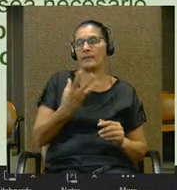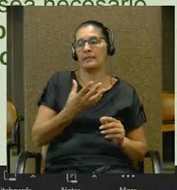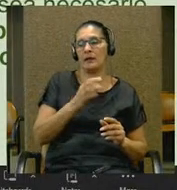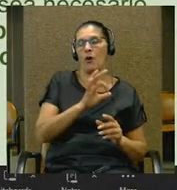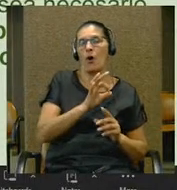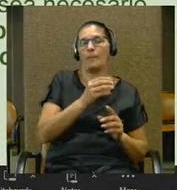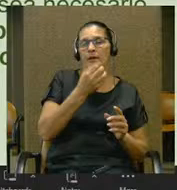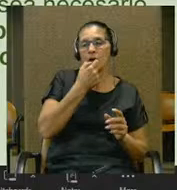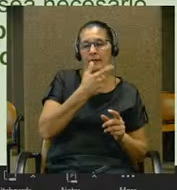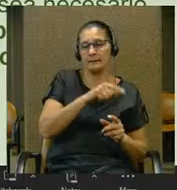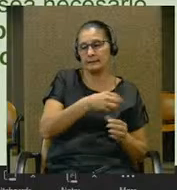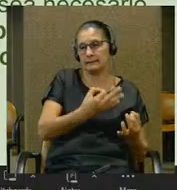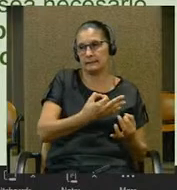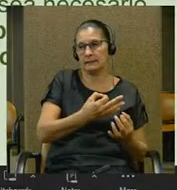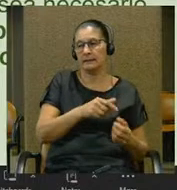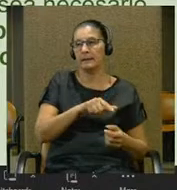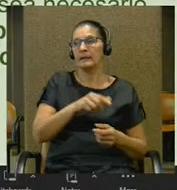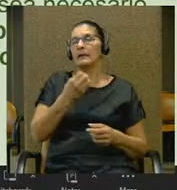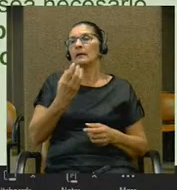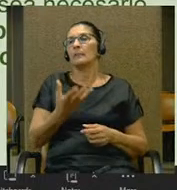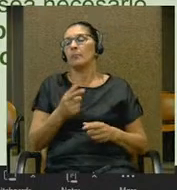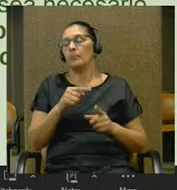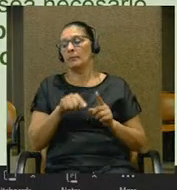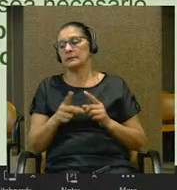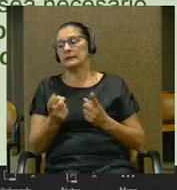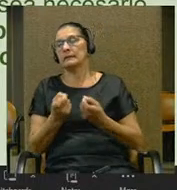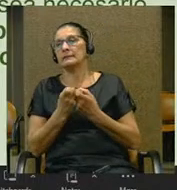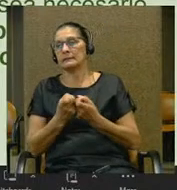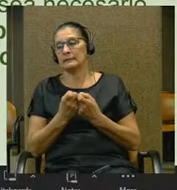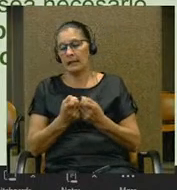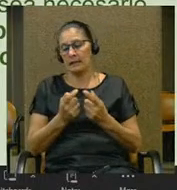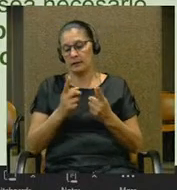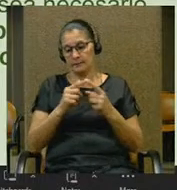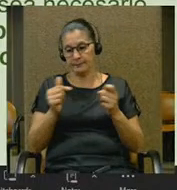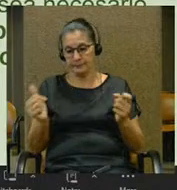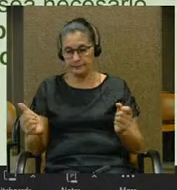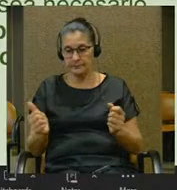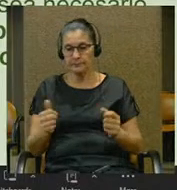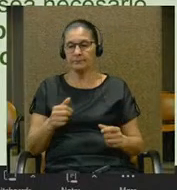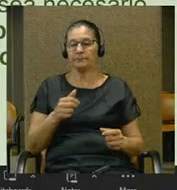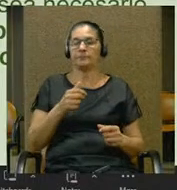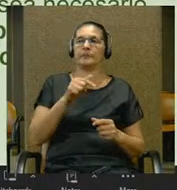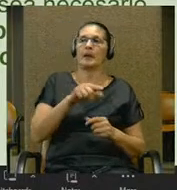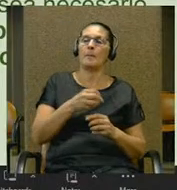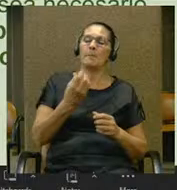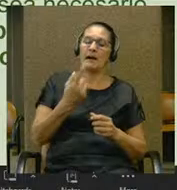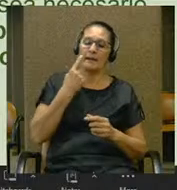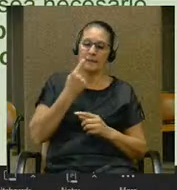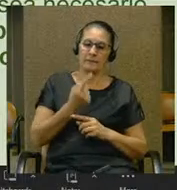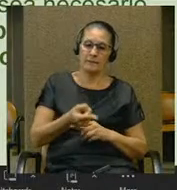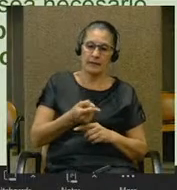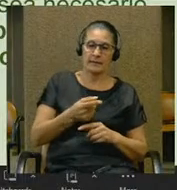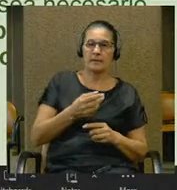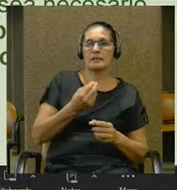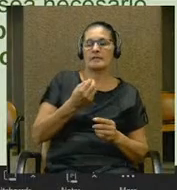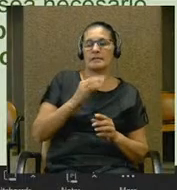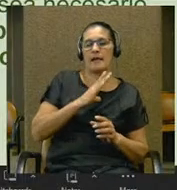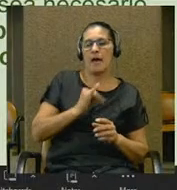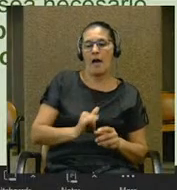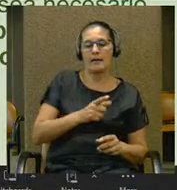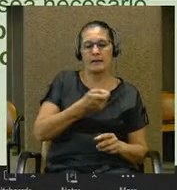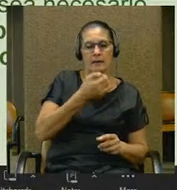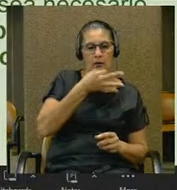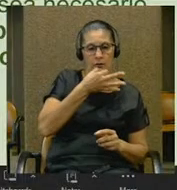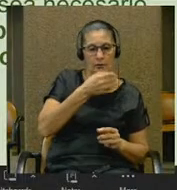assistance will have to react. For example, it could be necessary to have multiple doses of